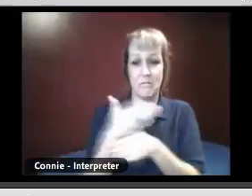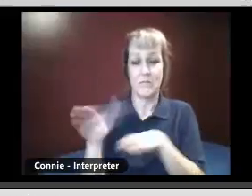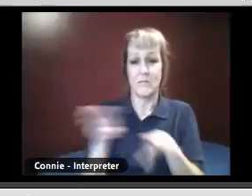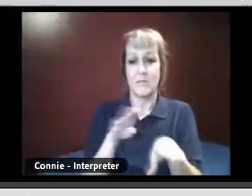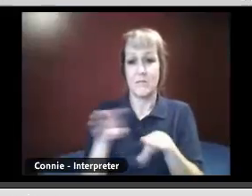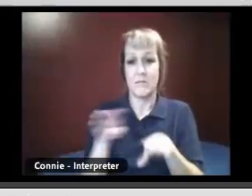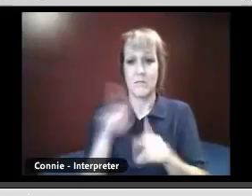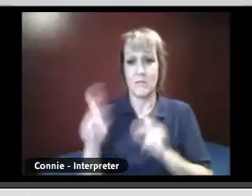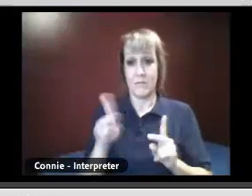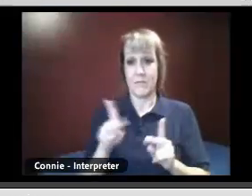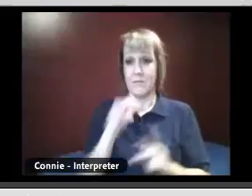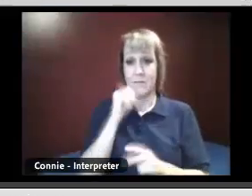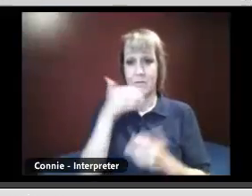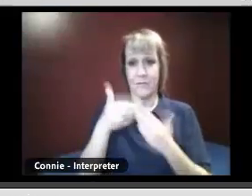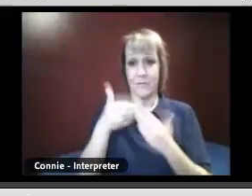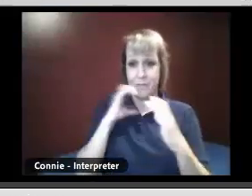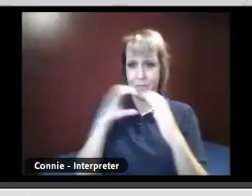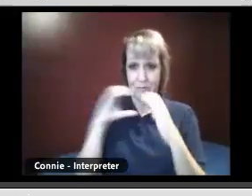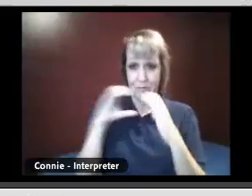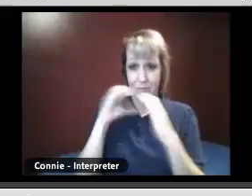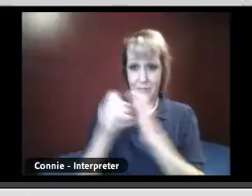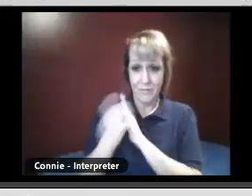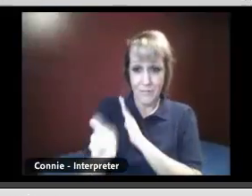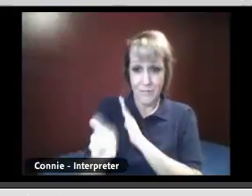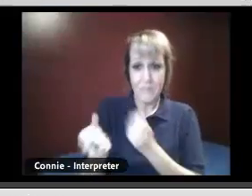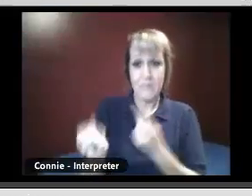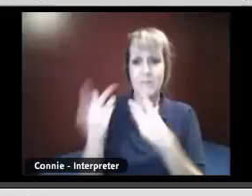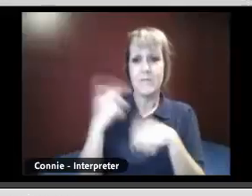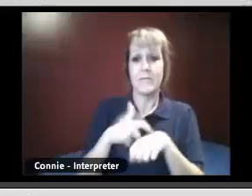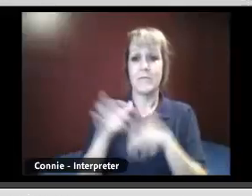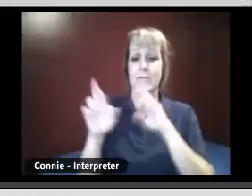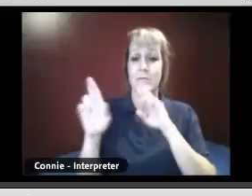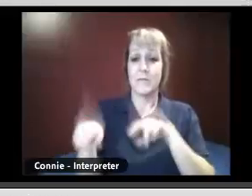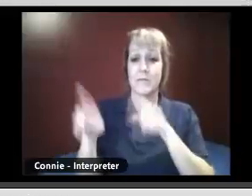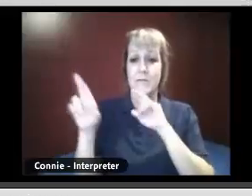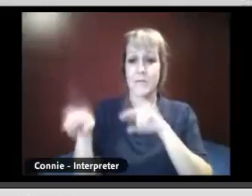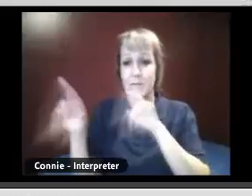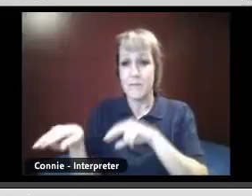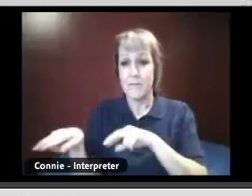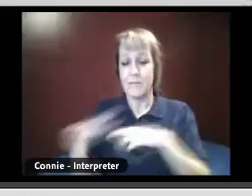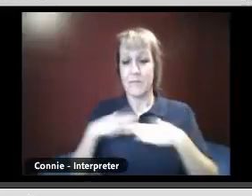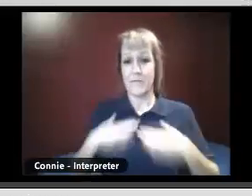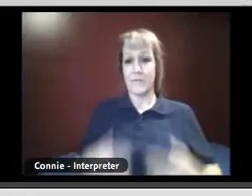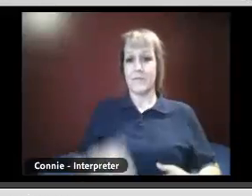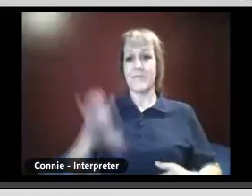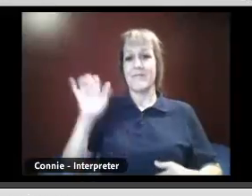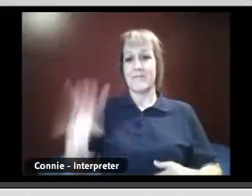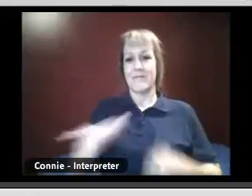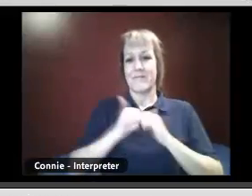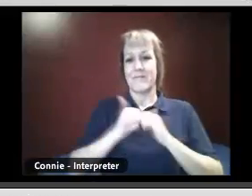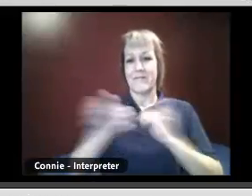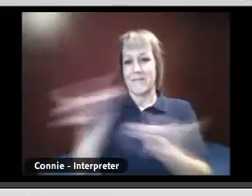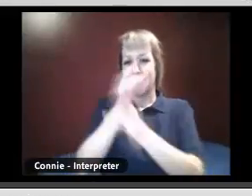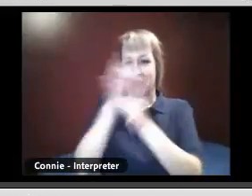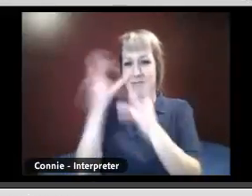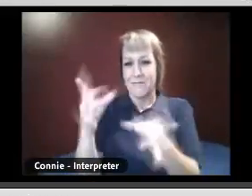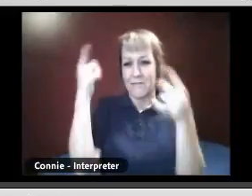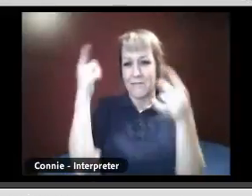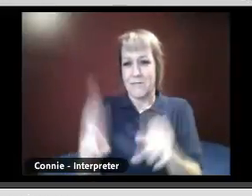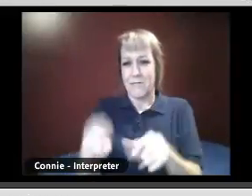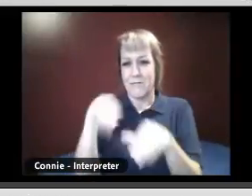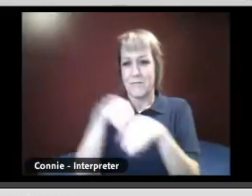their communication skills, many times will react and react physically, and that's how violence tends to occur in the workforce. In the